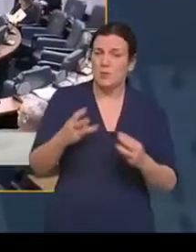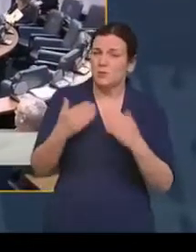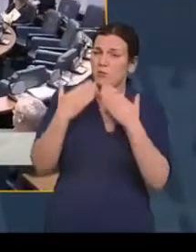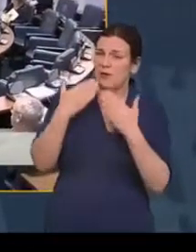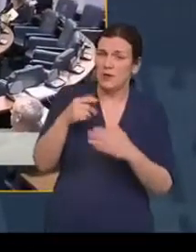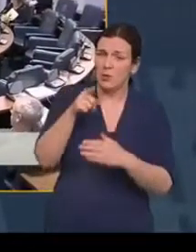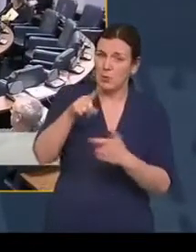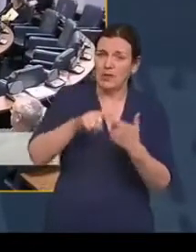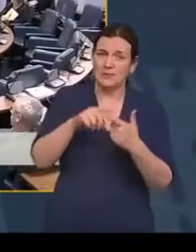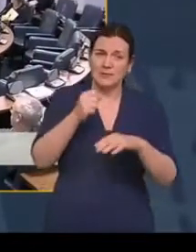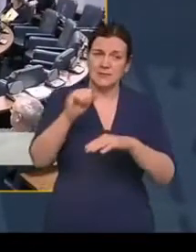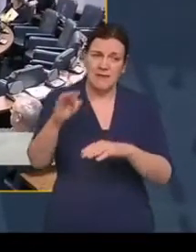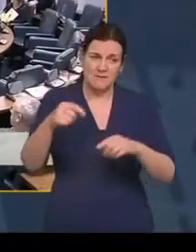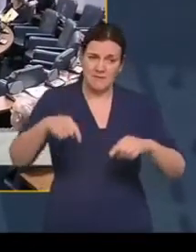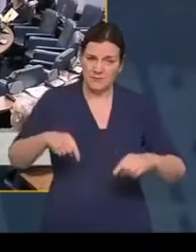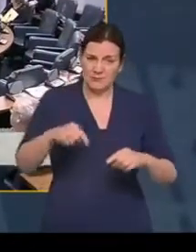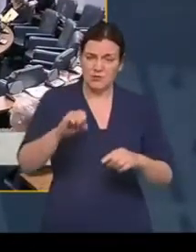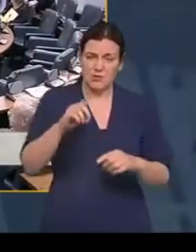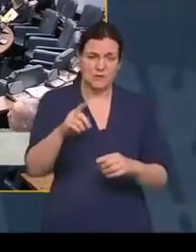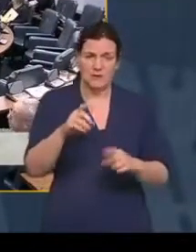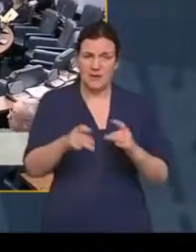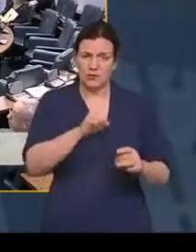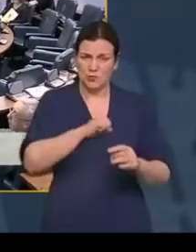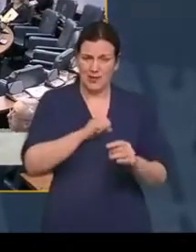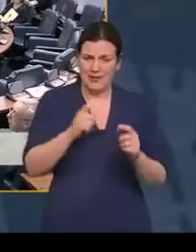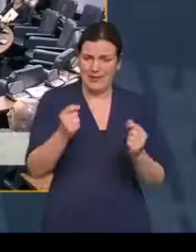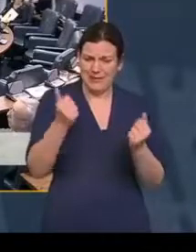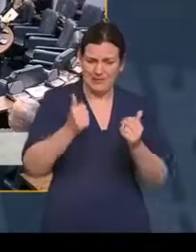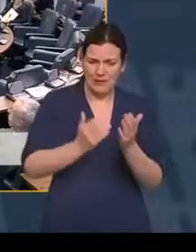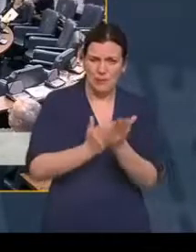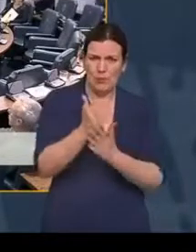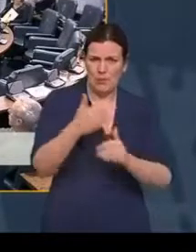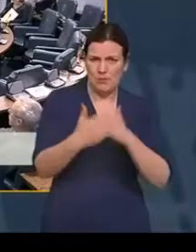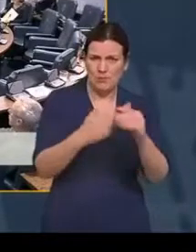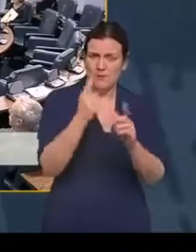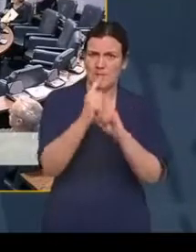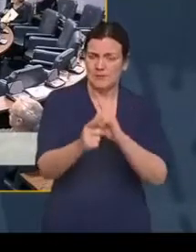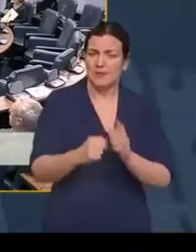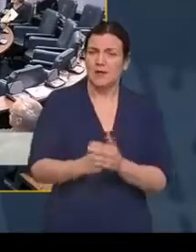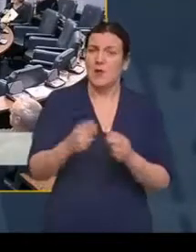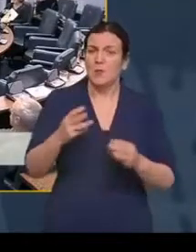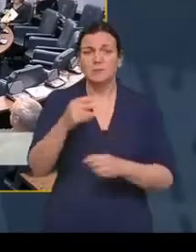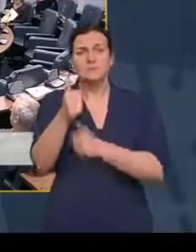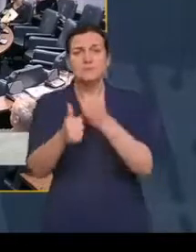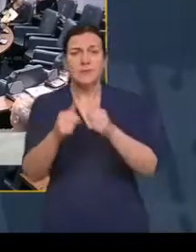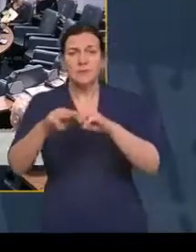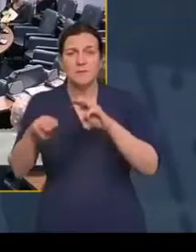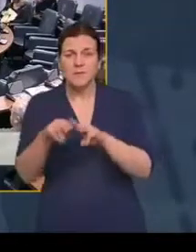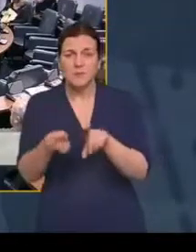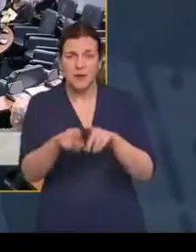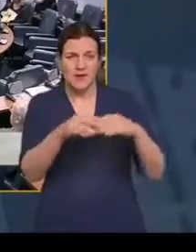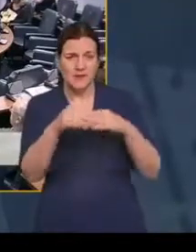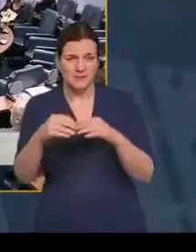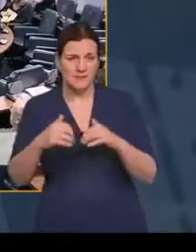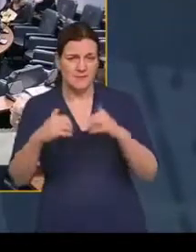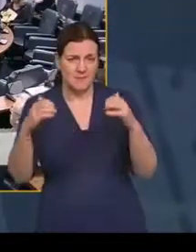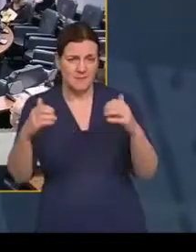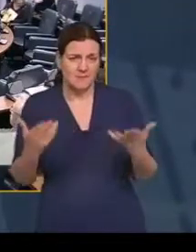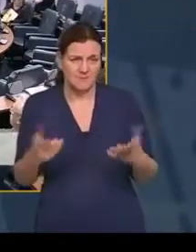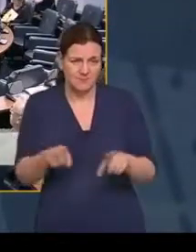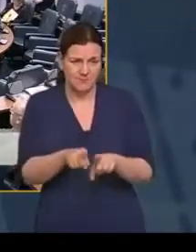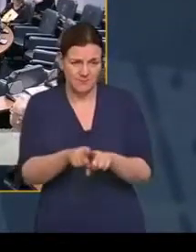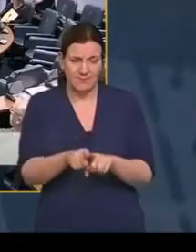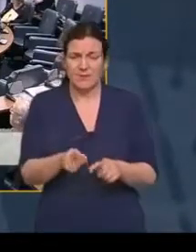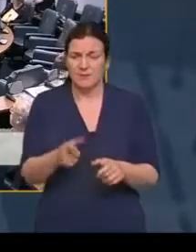in the Seanad as well to make this passage easy for the bill to go through. I'd like to congratulate the Minister as well and the Leader of the